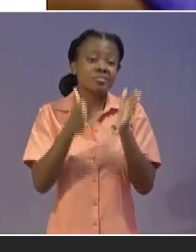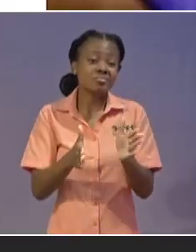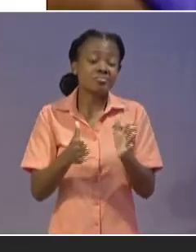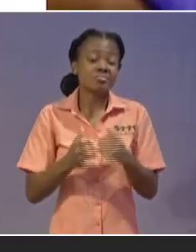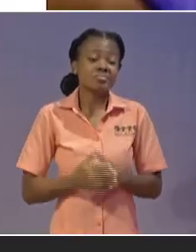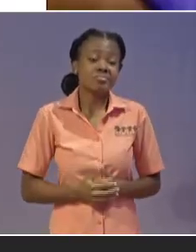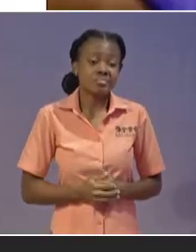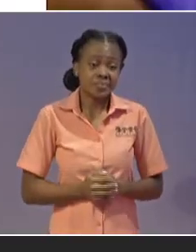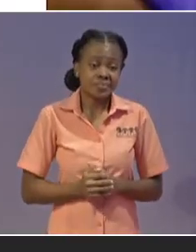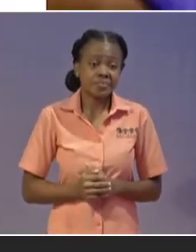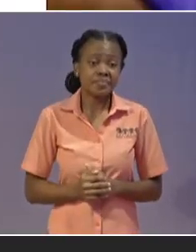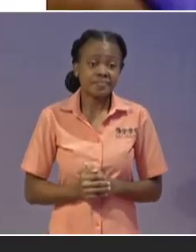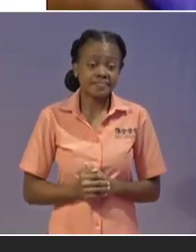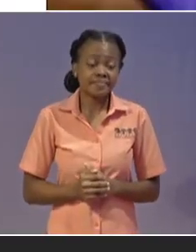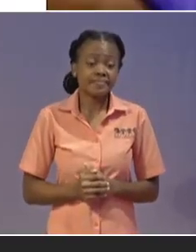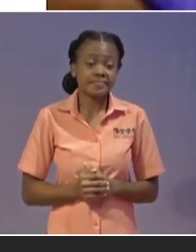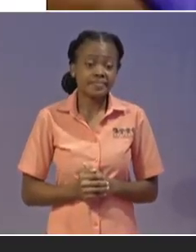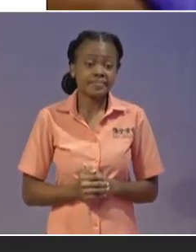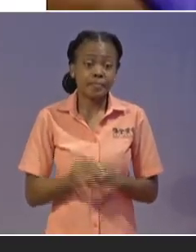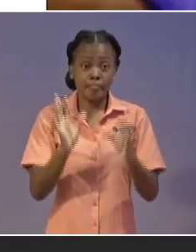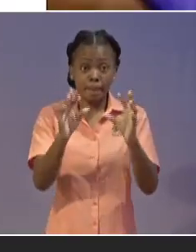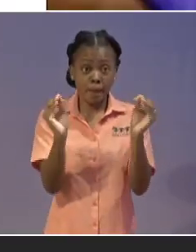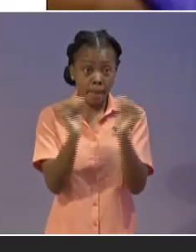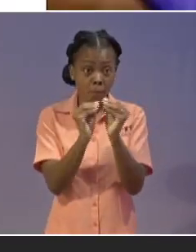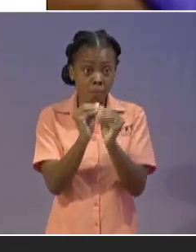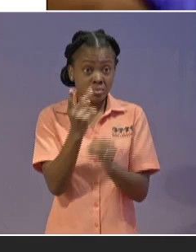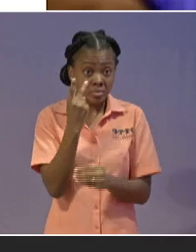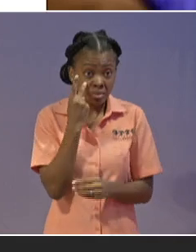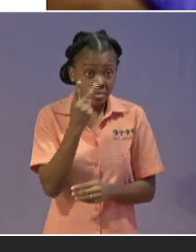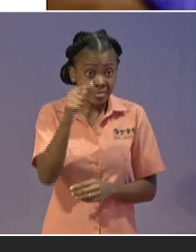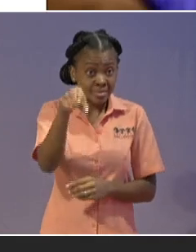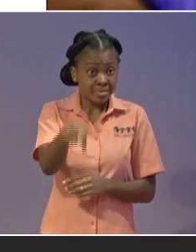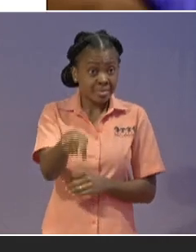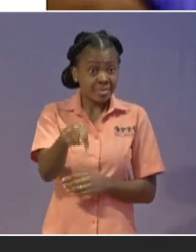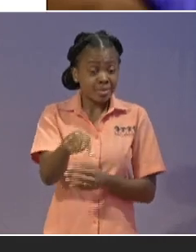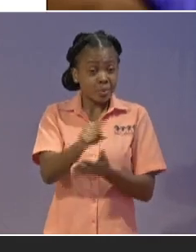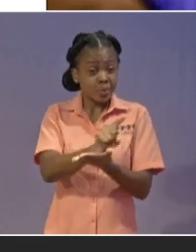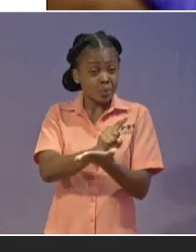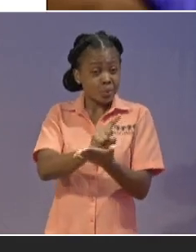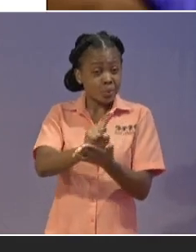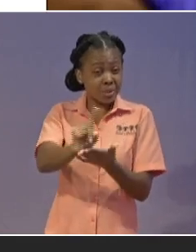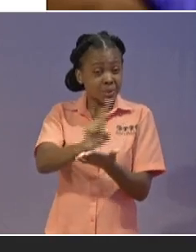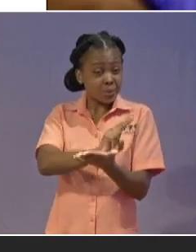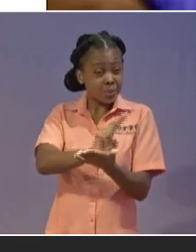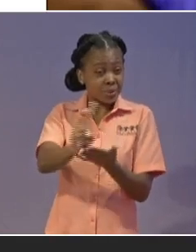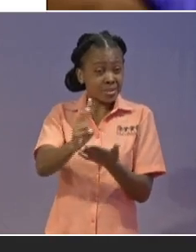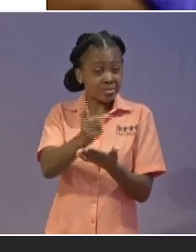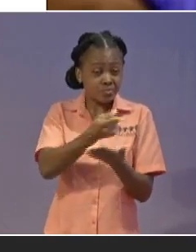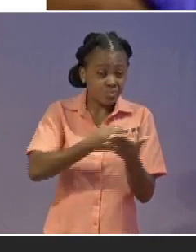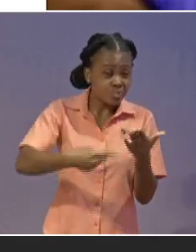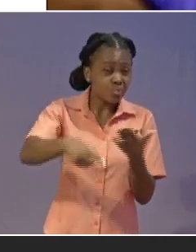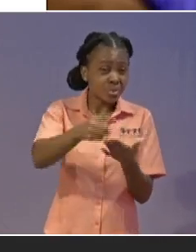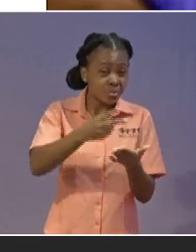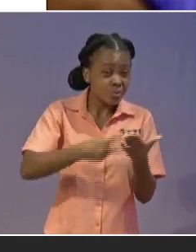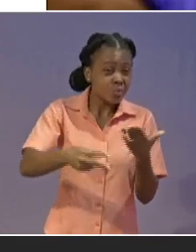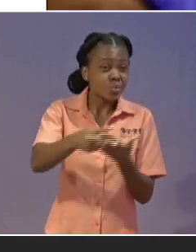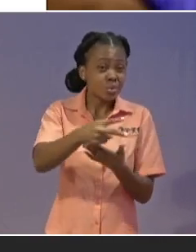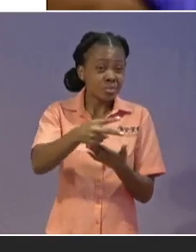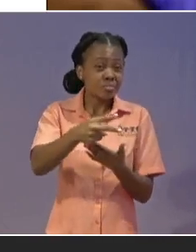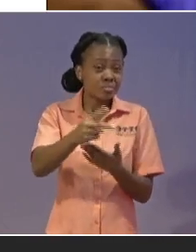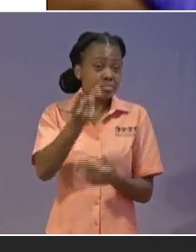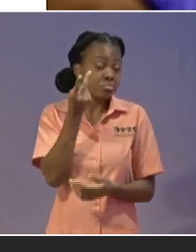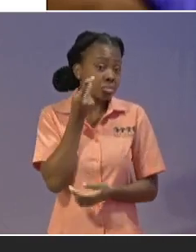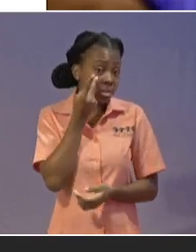The major thing in terms of the projection for the next few weeks is that what we're seeing with children, they've definitely had an increase